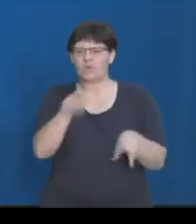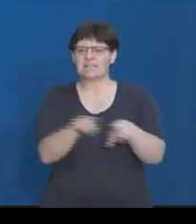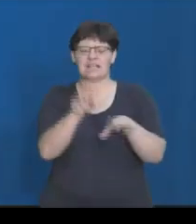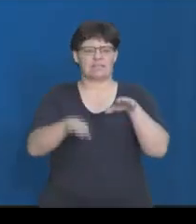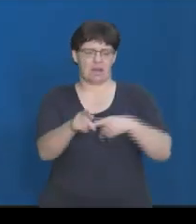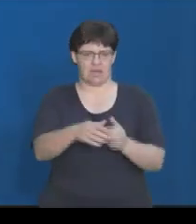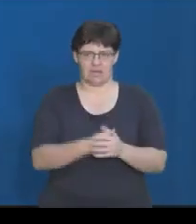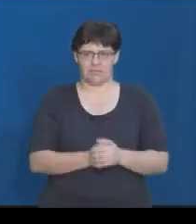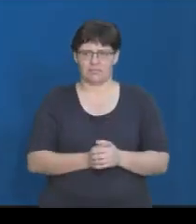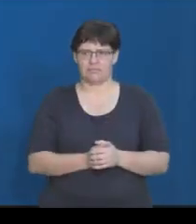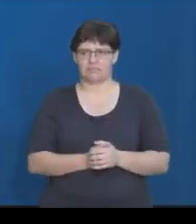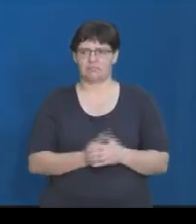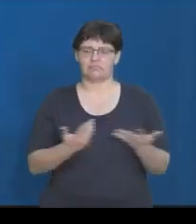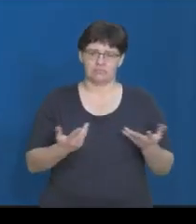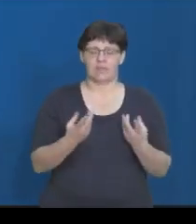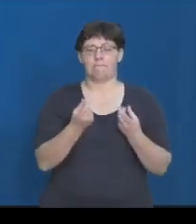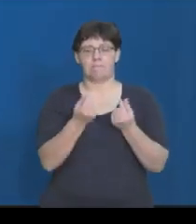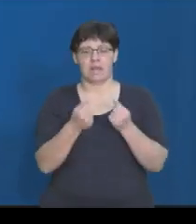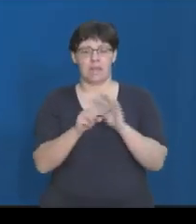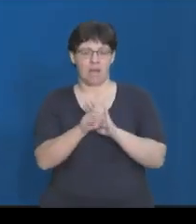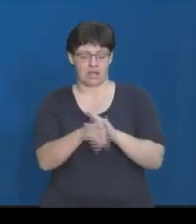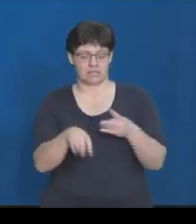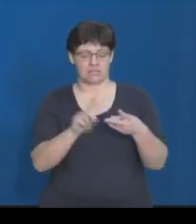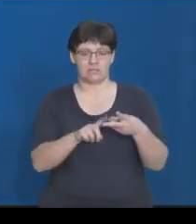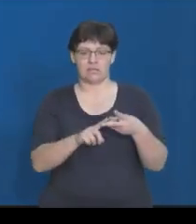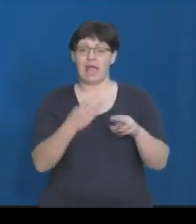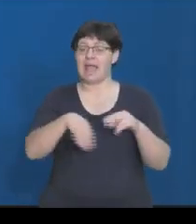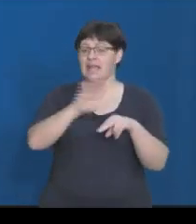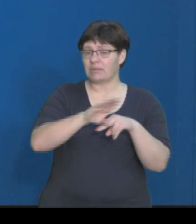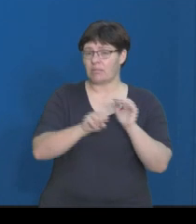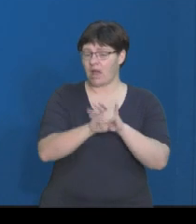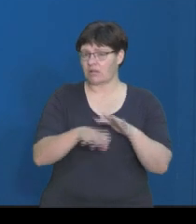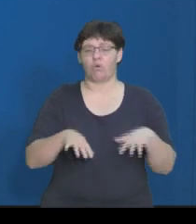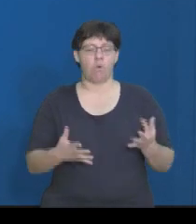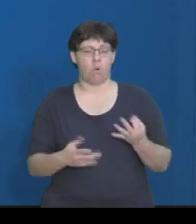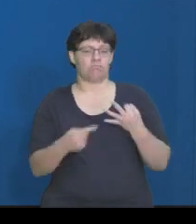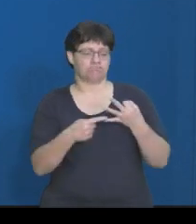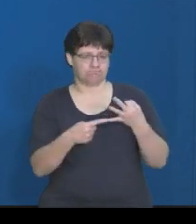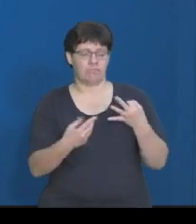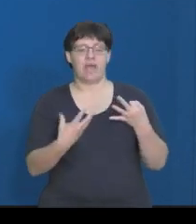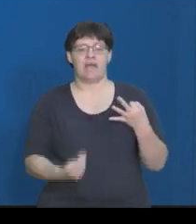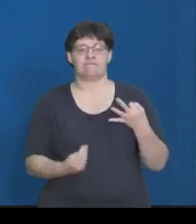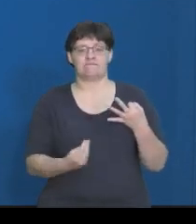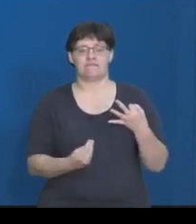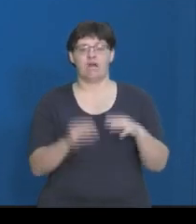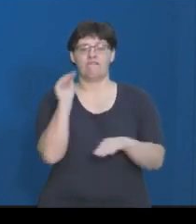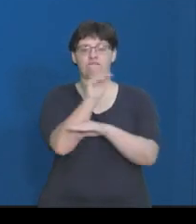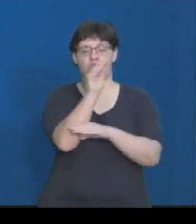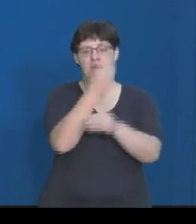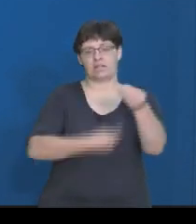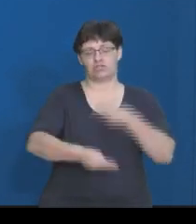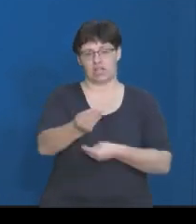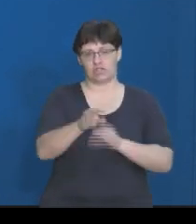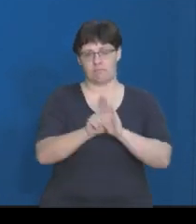that. Number 1, money market. Number 2, capital market. And then number 3, we have got our foreign